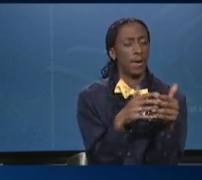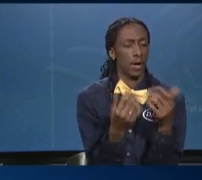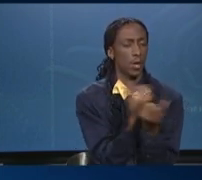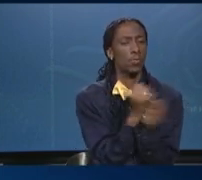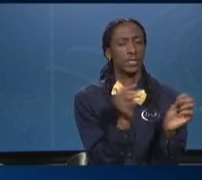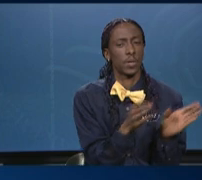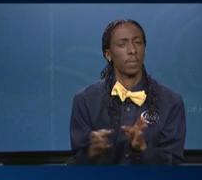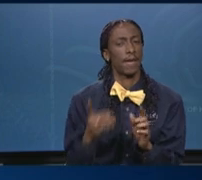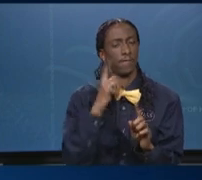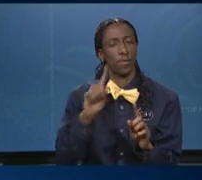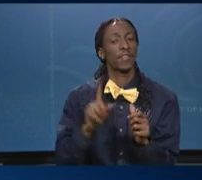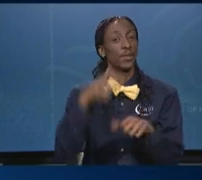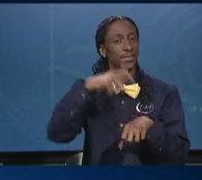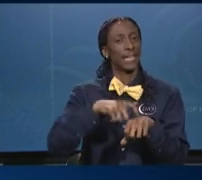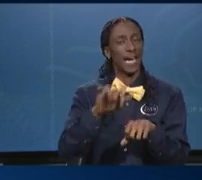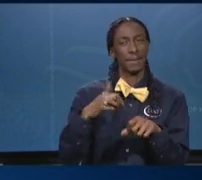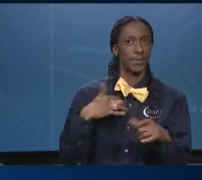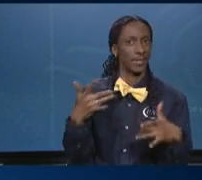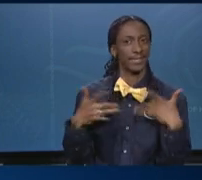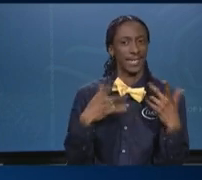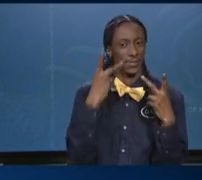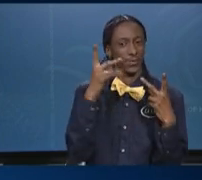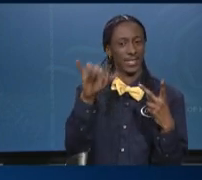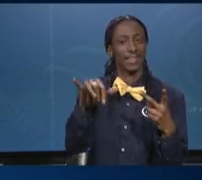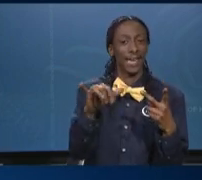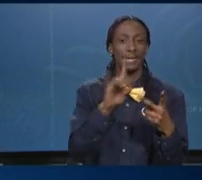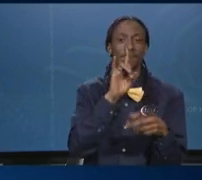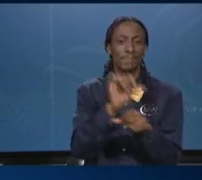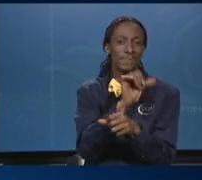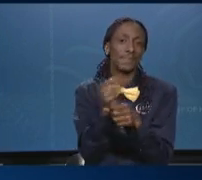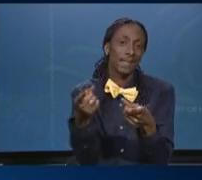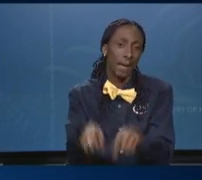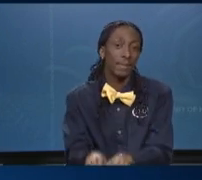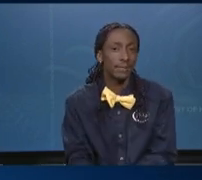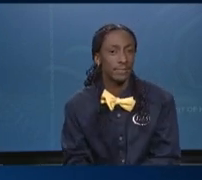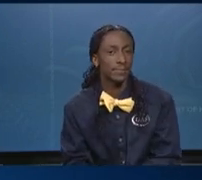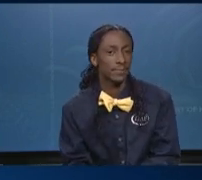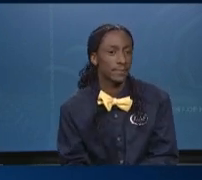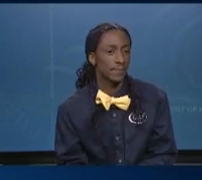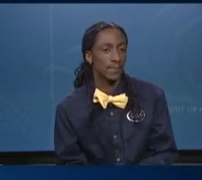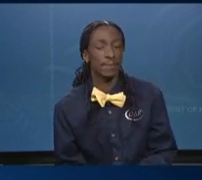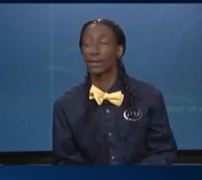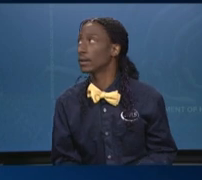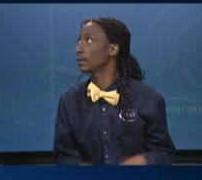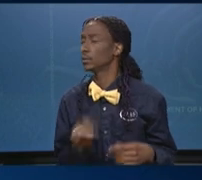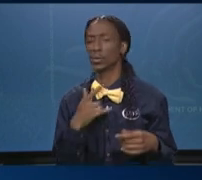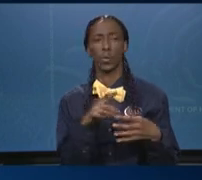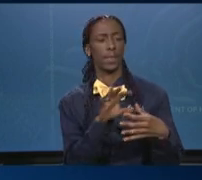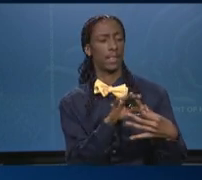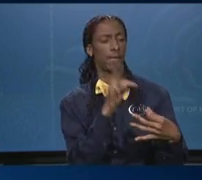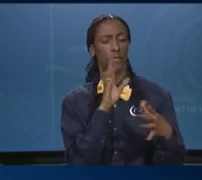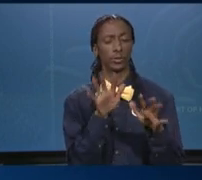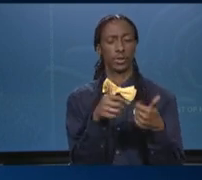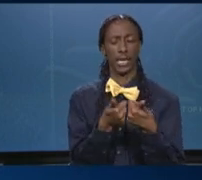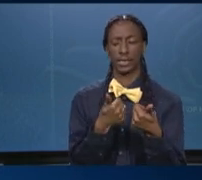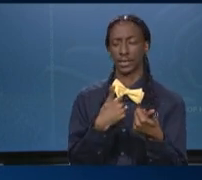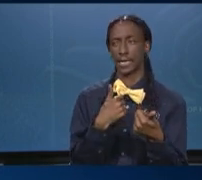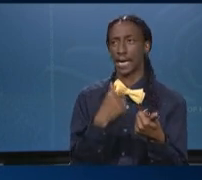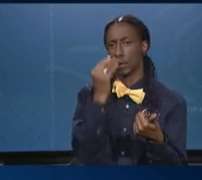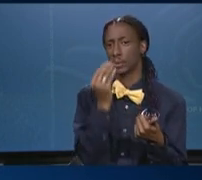pretty exciting, too, to see that kind of come to fruition. Well, in terms of challenges, I would